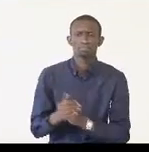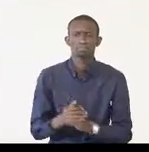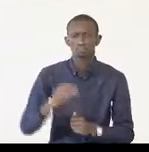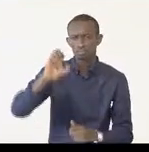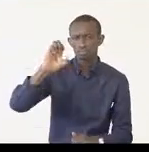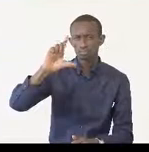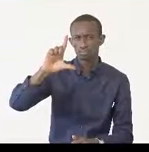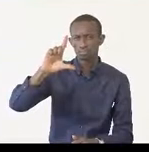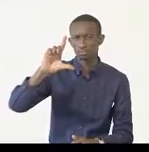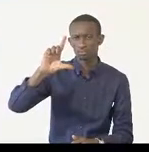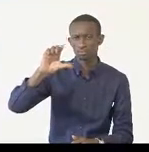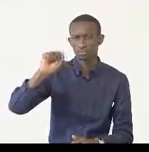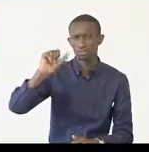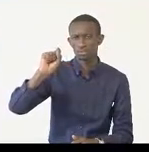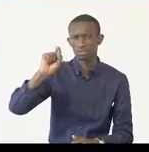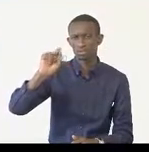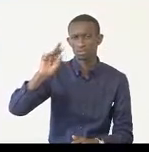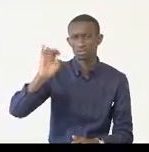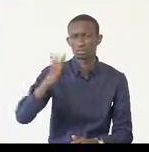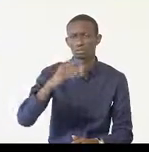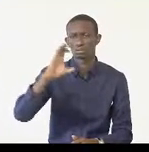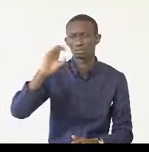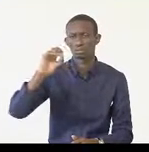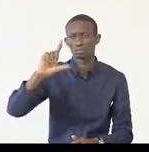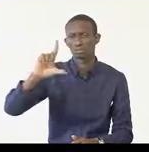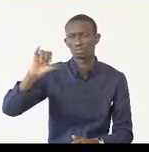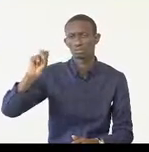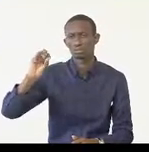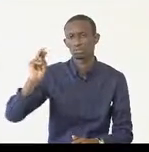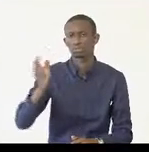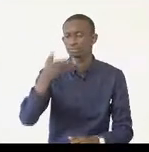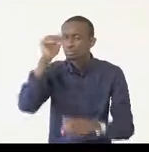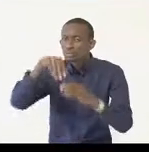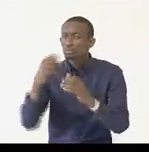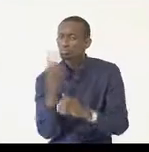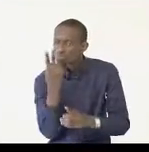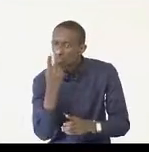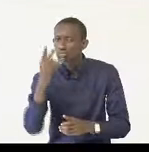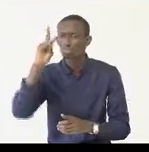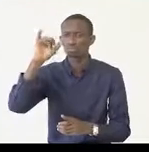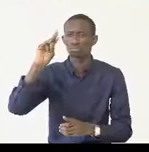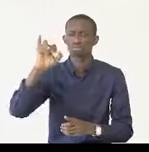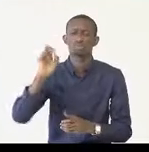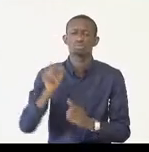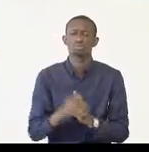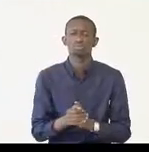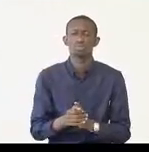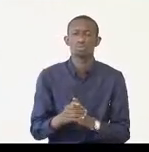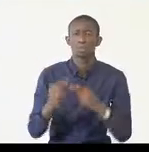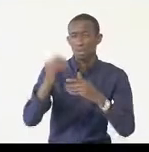dimensions, just it obeys the same rules as a collision in one dimension.